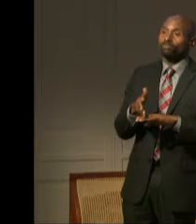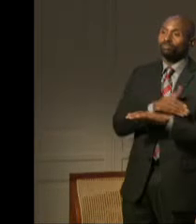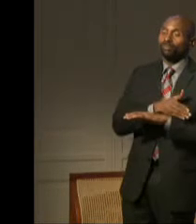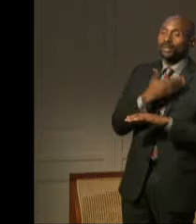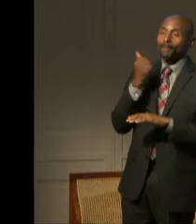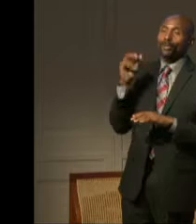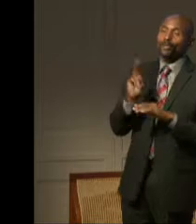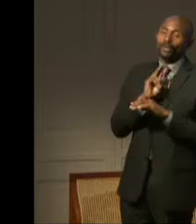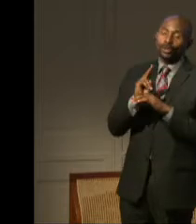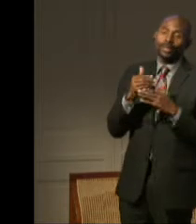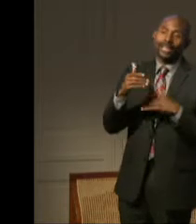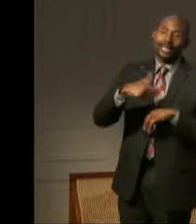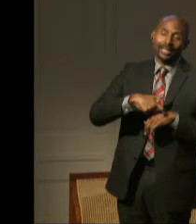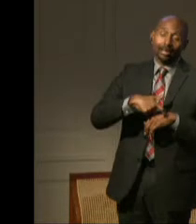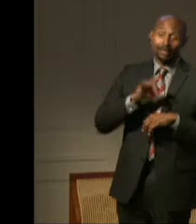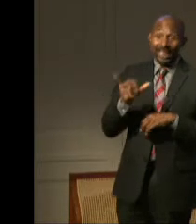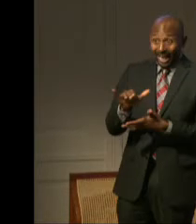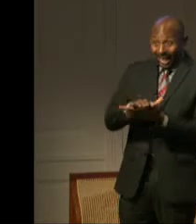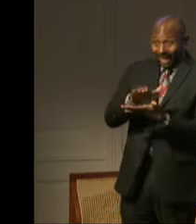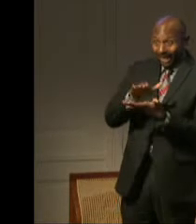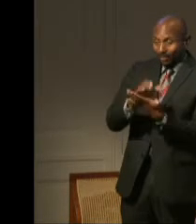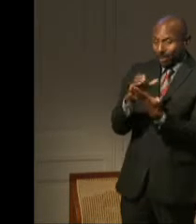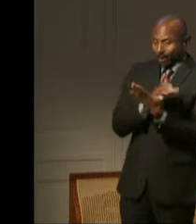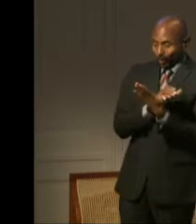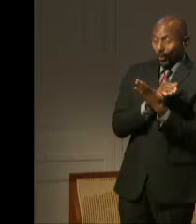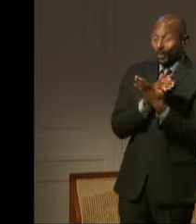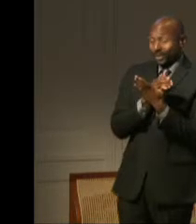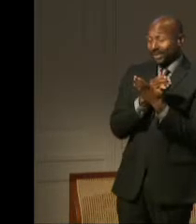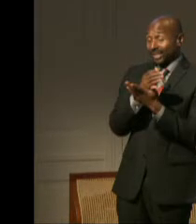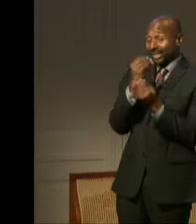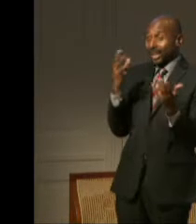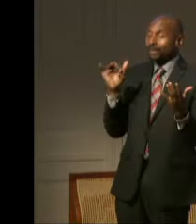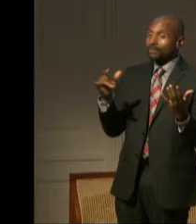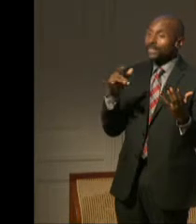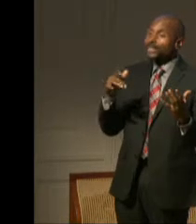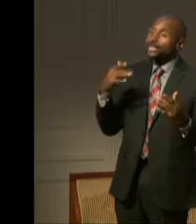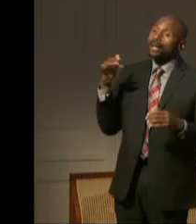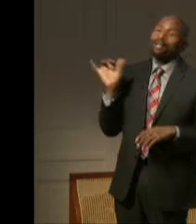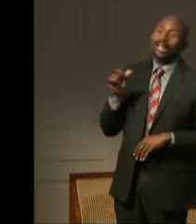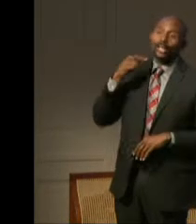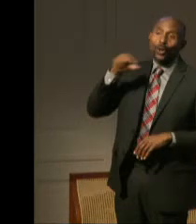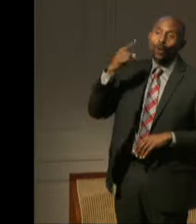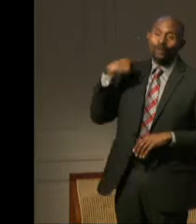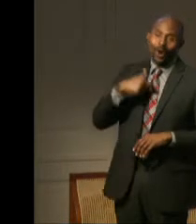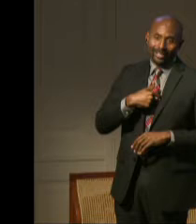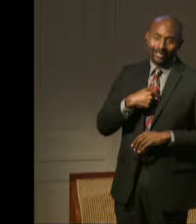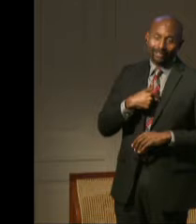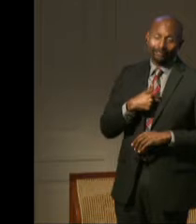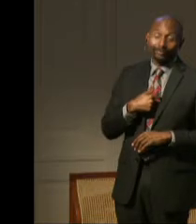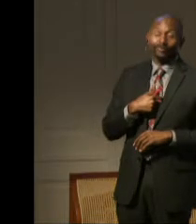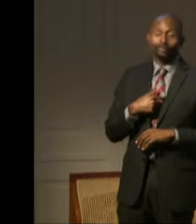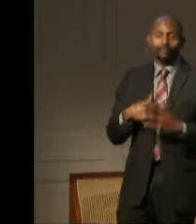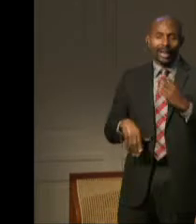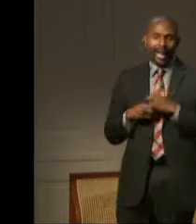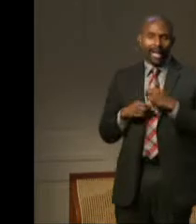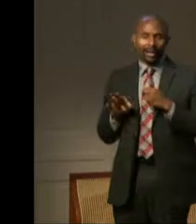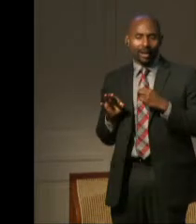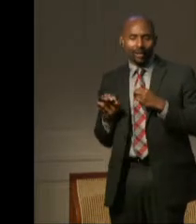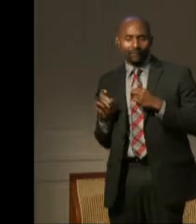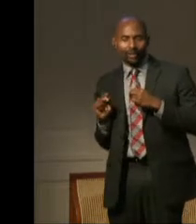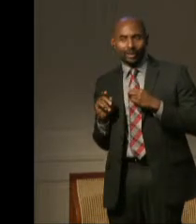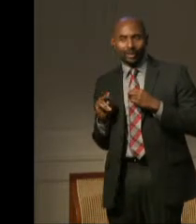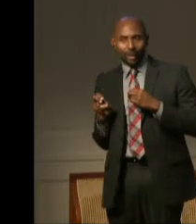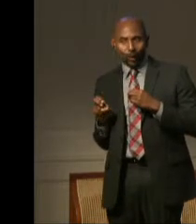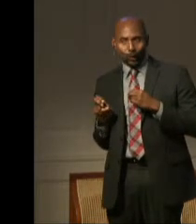course data is gold to us. And the flip side of that, too, is every time a faculty member uses